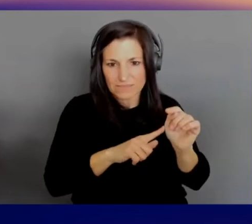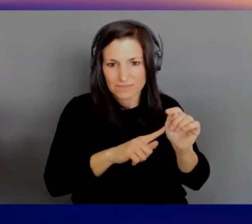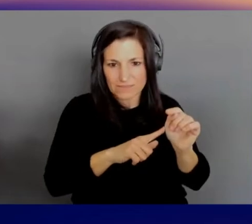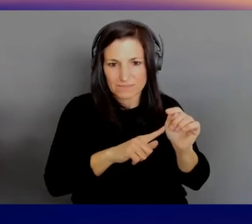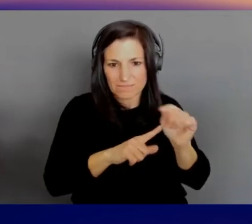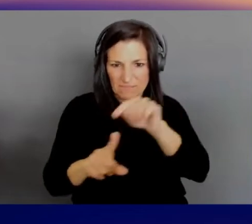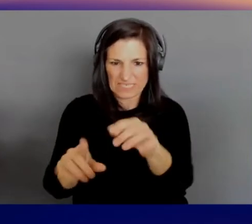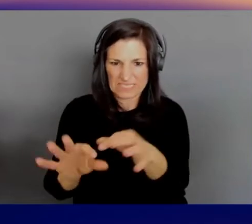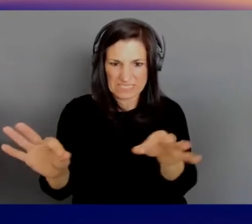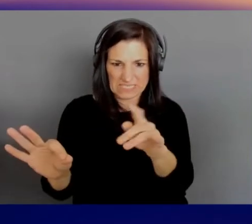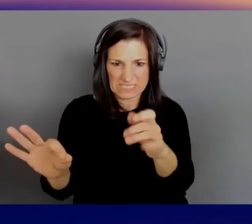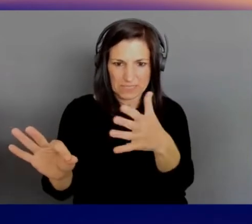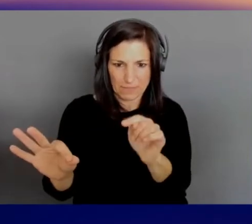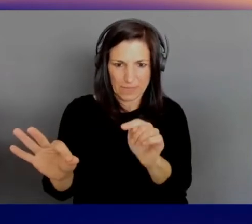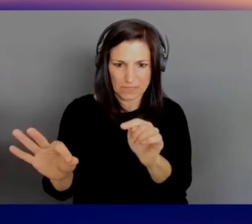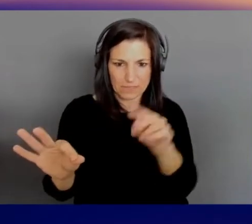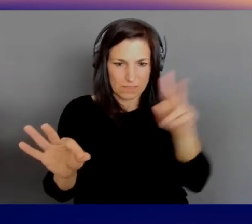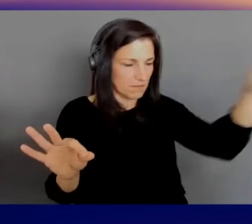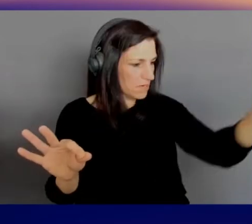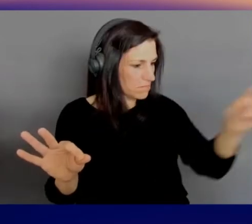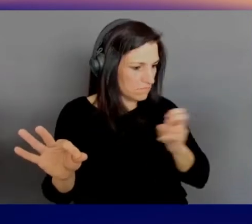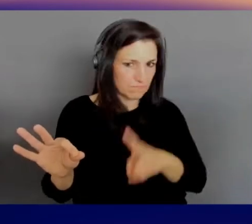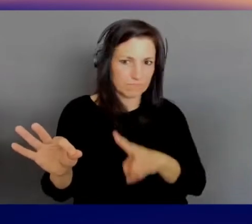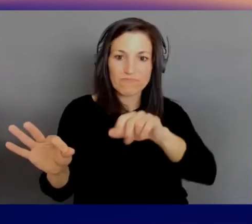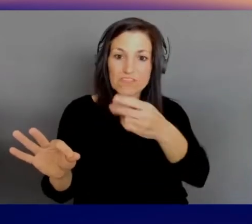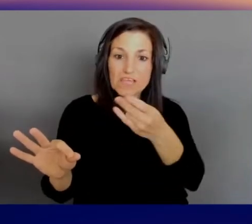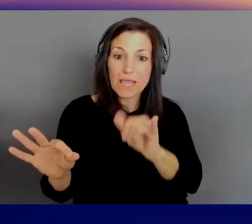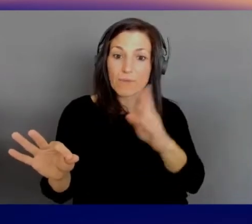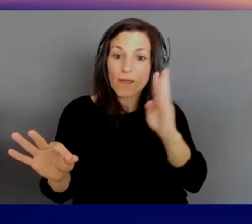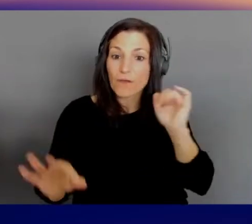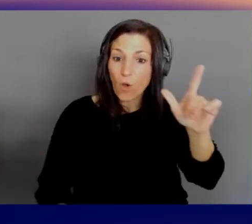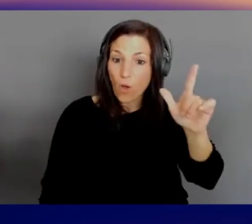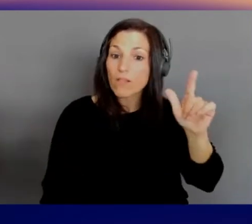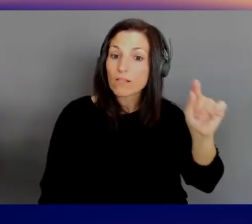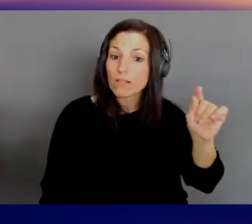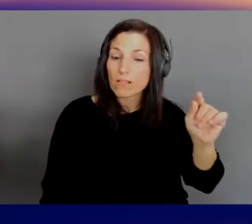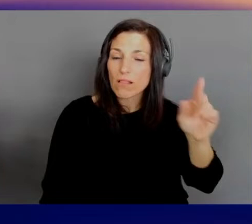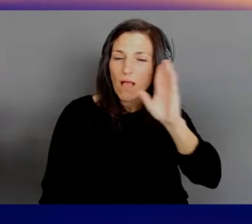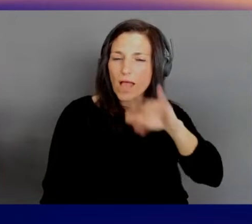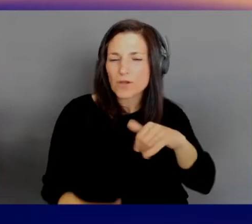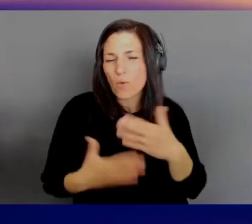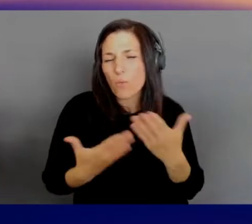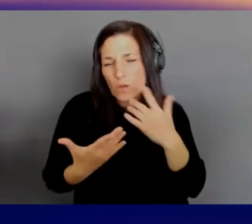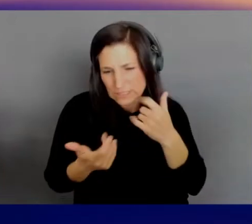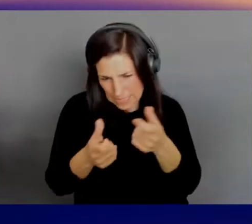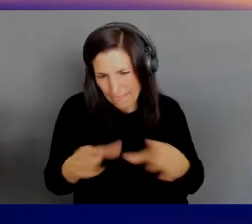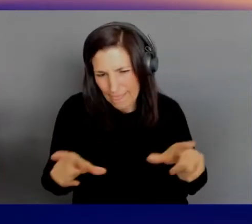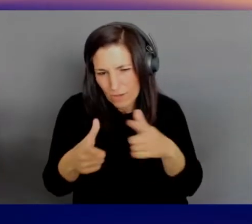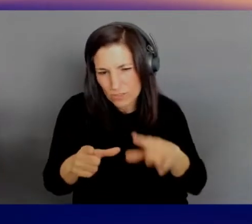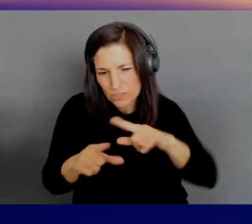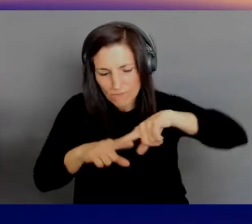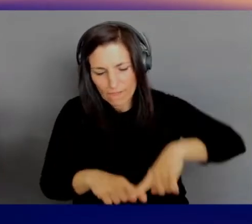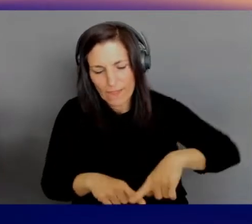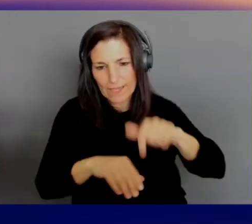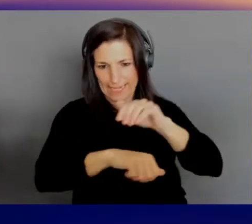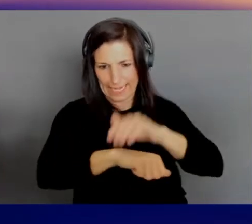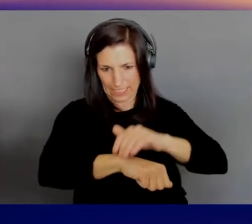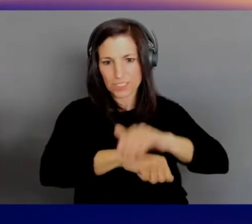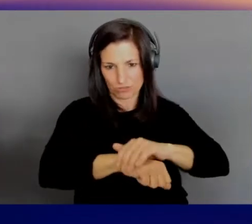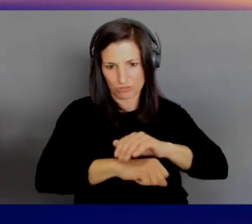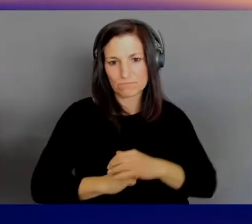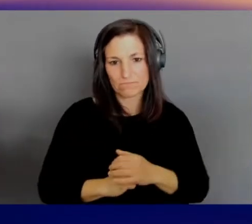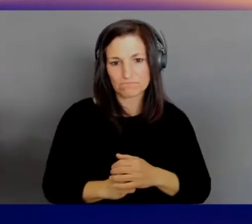get detect sentiment API call. I know what should be my language. I'm relying on English, and I'm